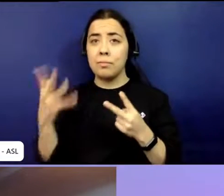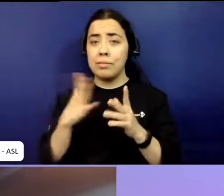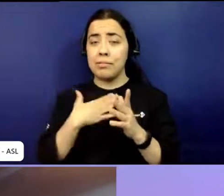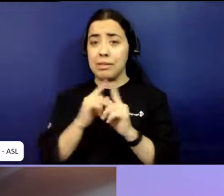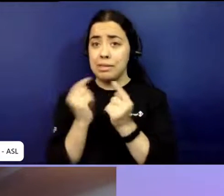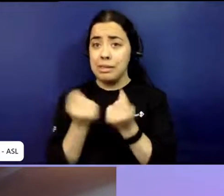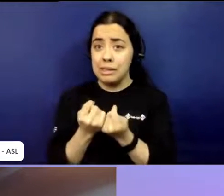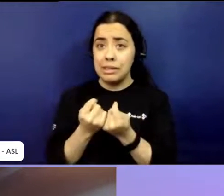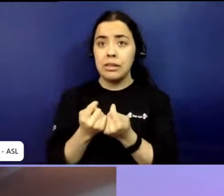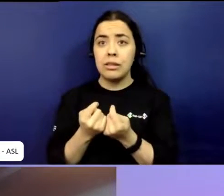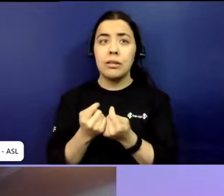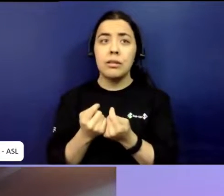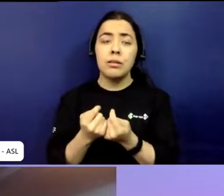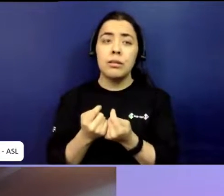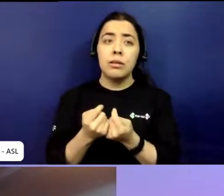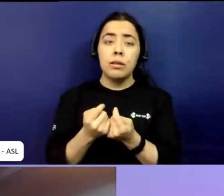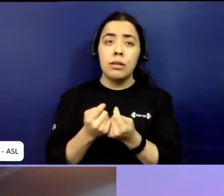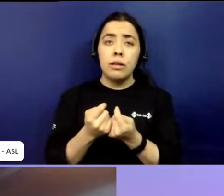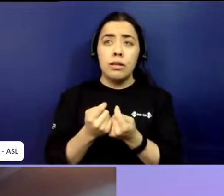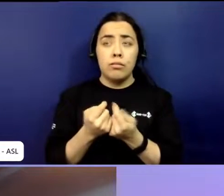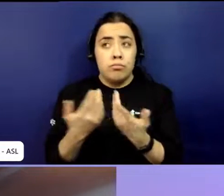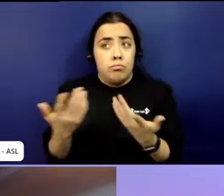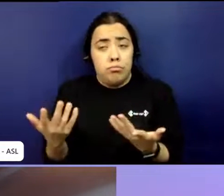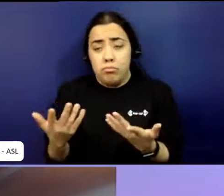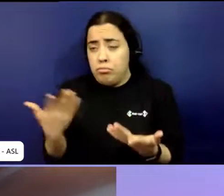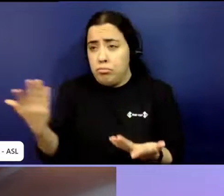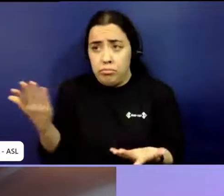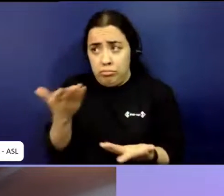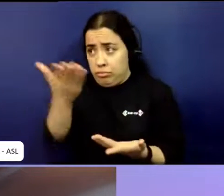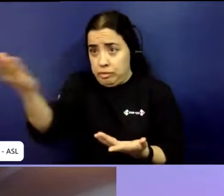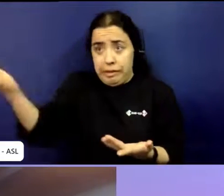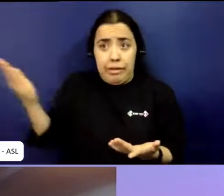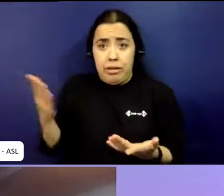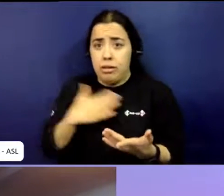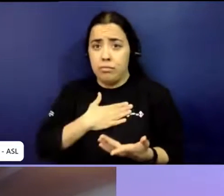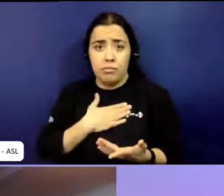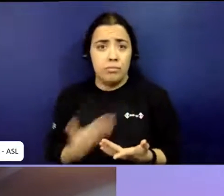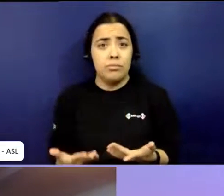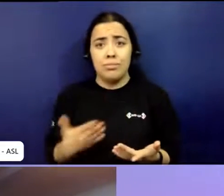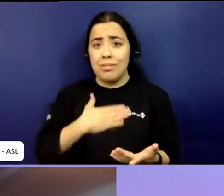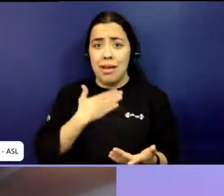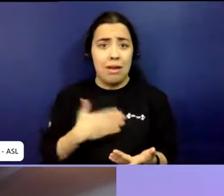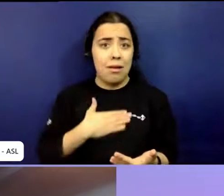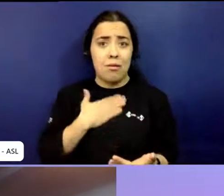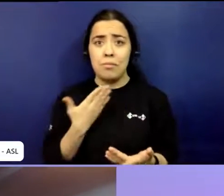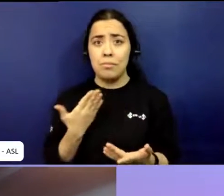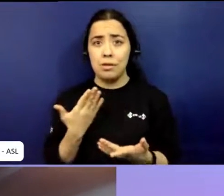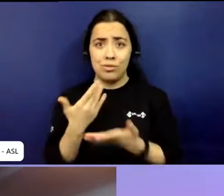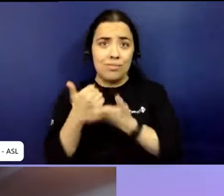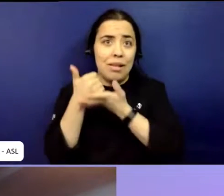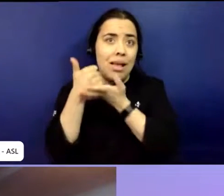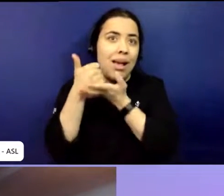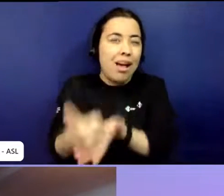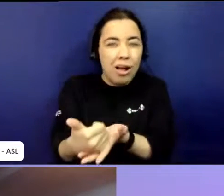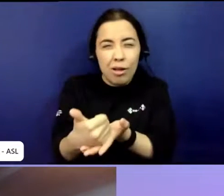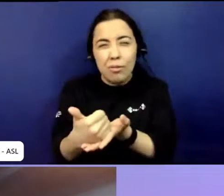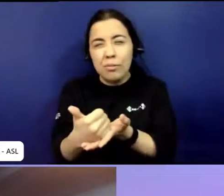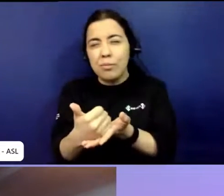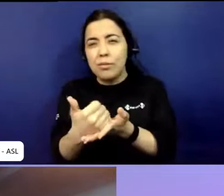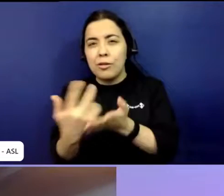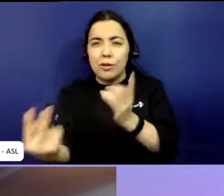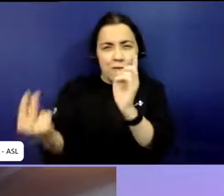team who would be more than happy Absolutely to just help you